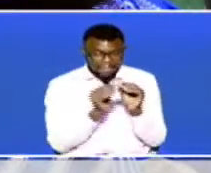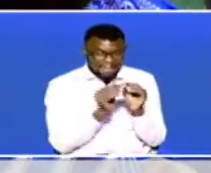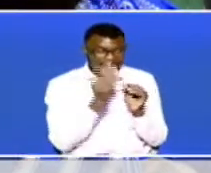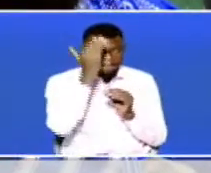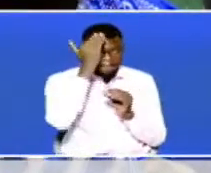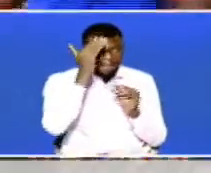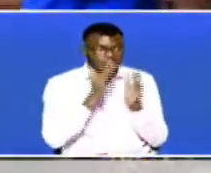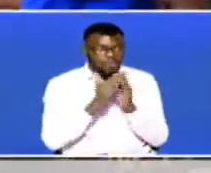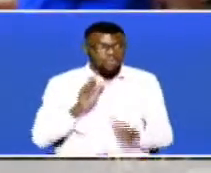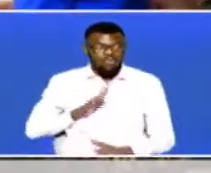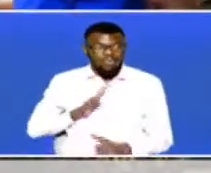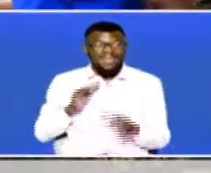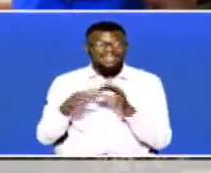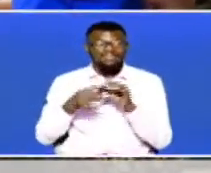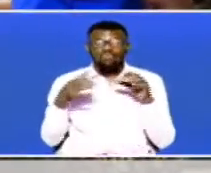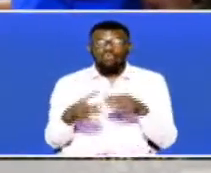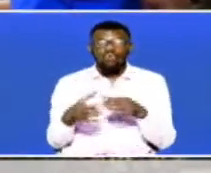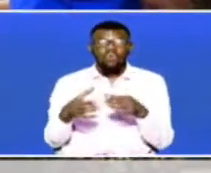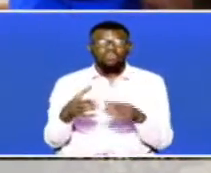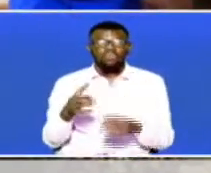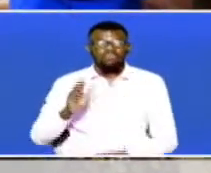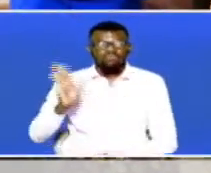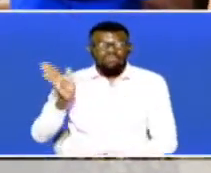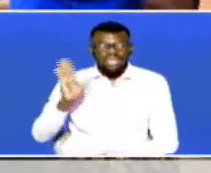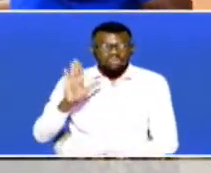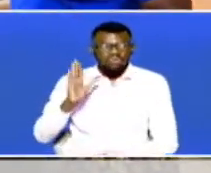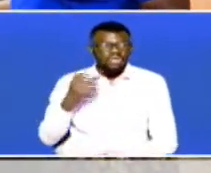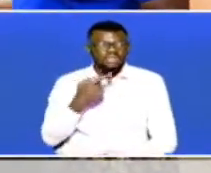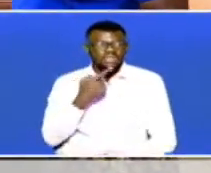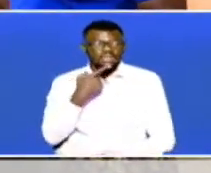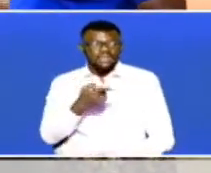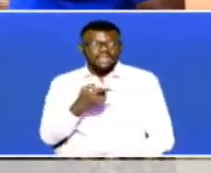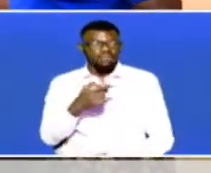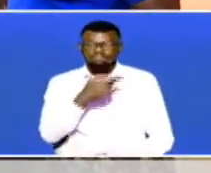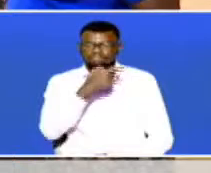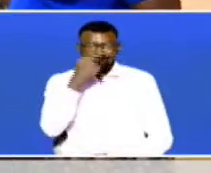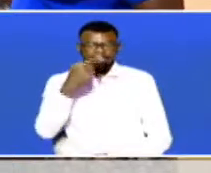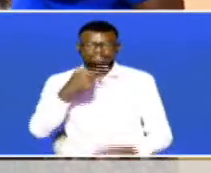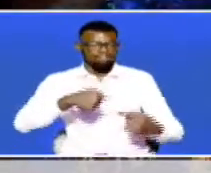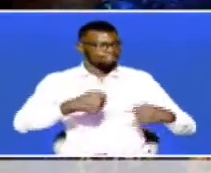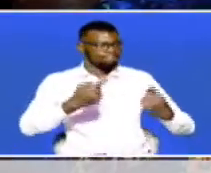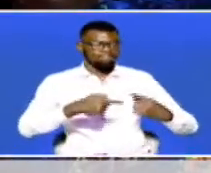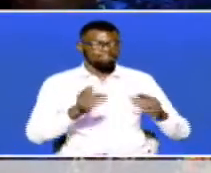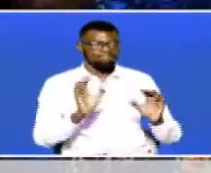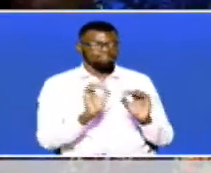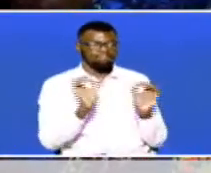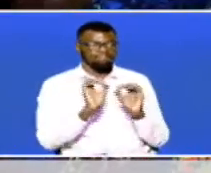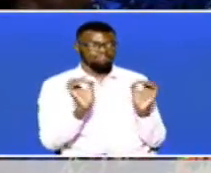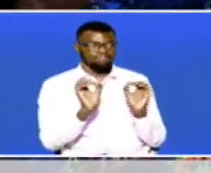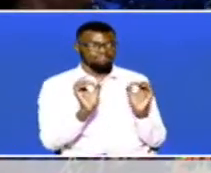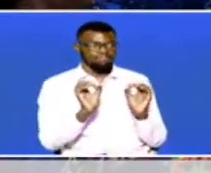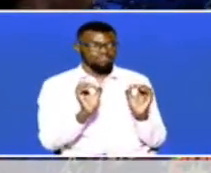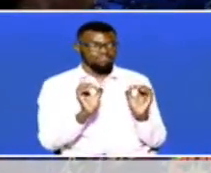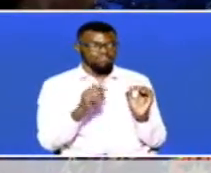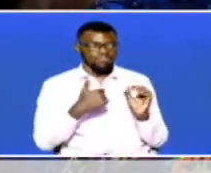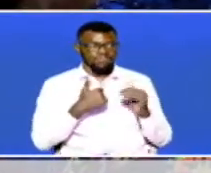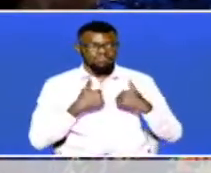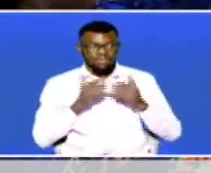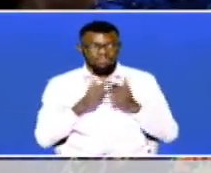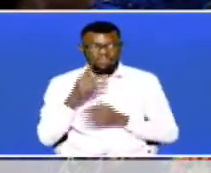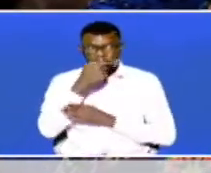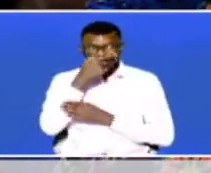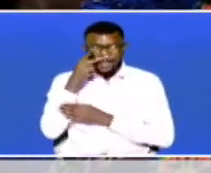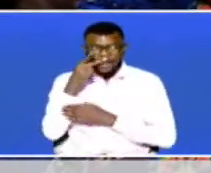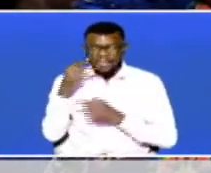Monday, Ngilu was, however, quick to downplay any differences between her and the Wiper party leader. Have you seen any difference between me and